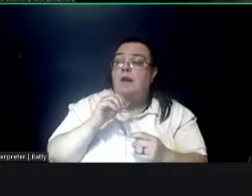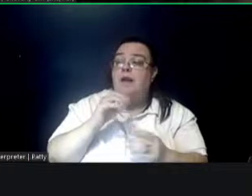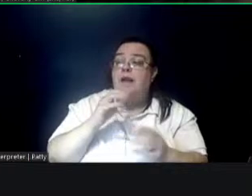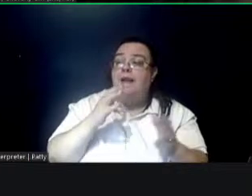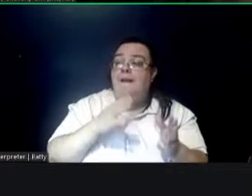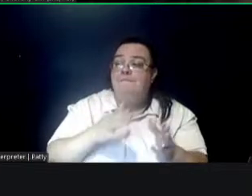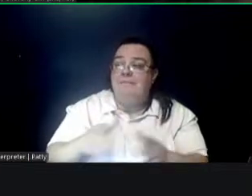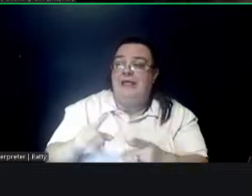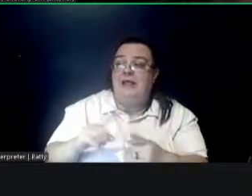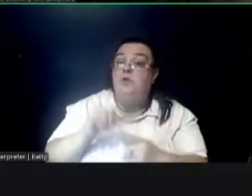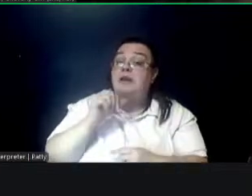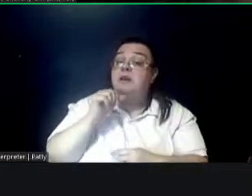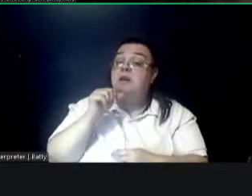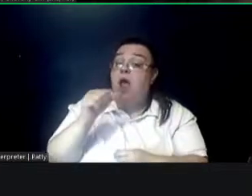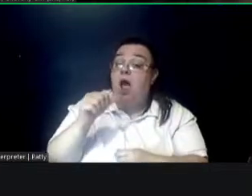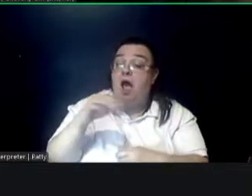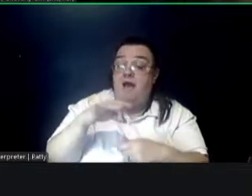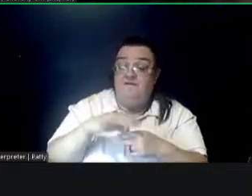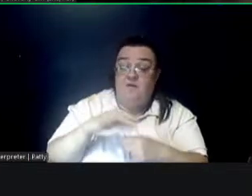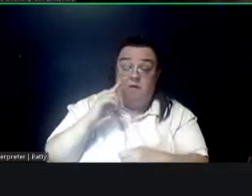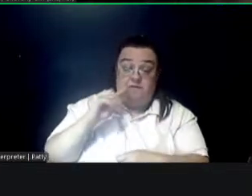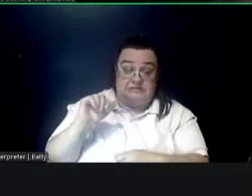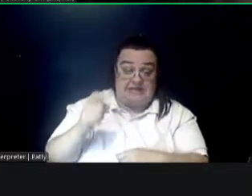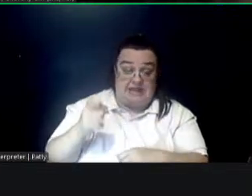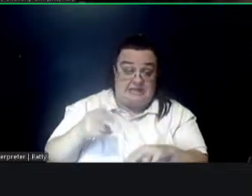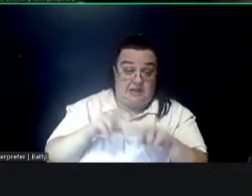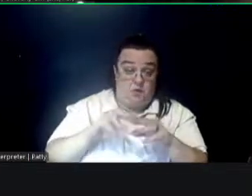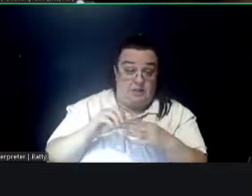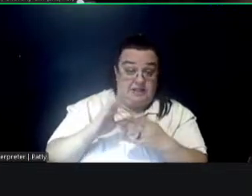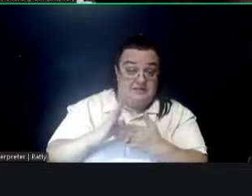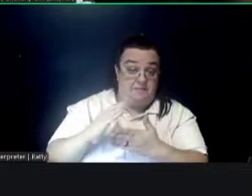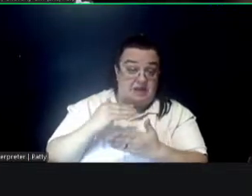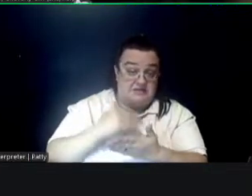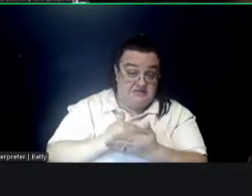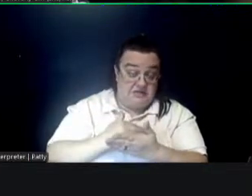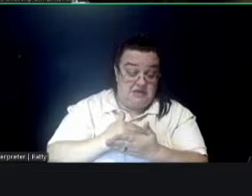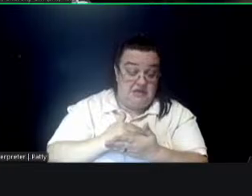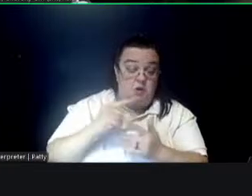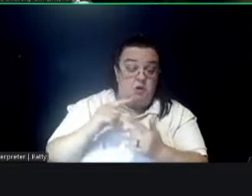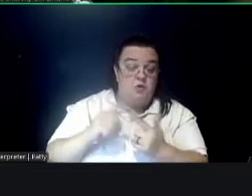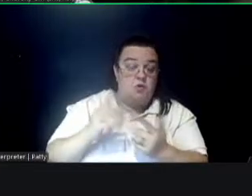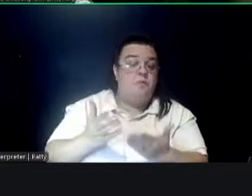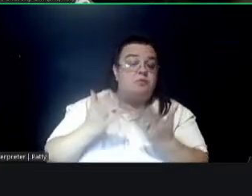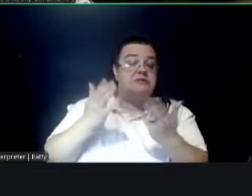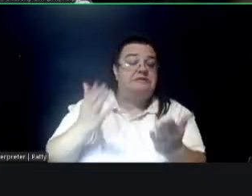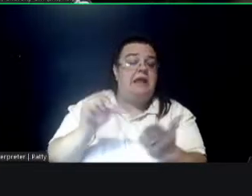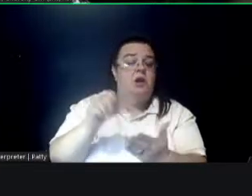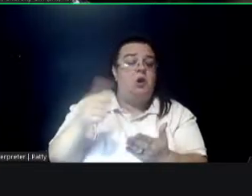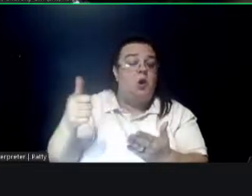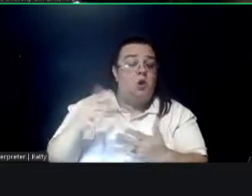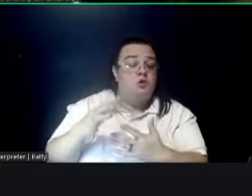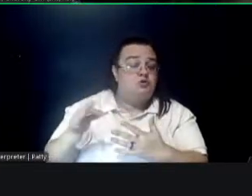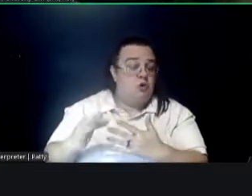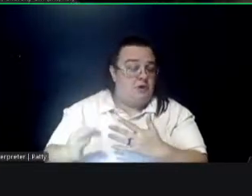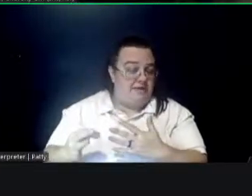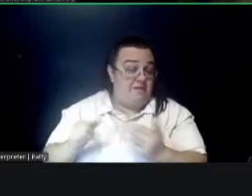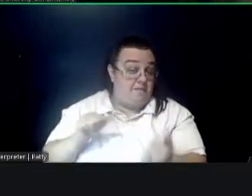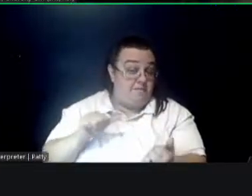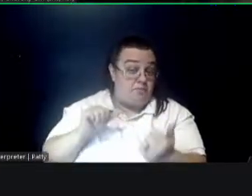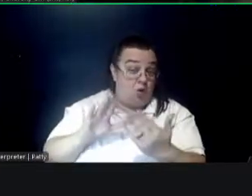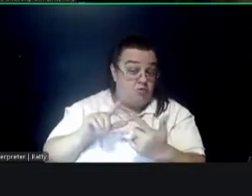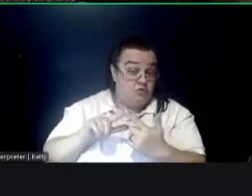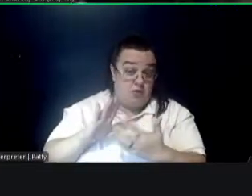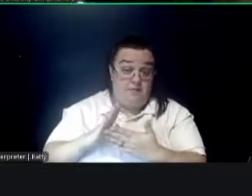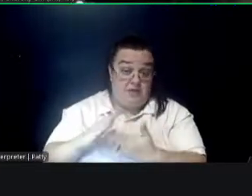tax increase in this budget to present an alternative sort of approach to the